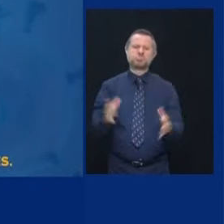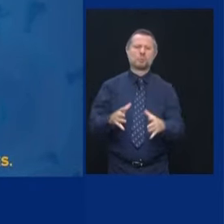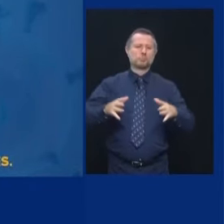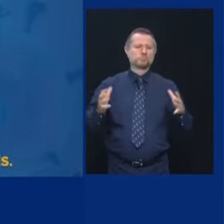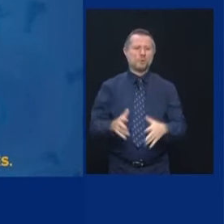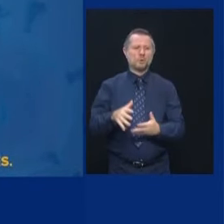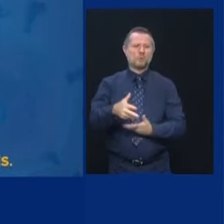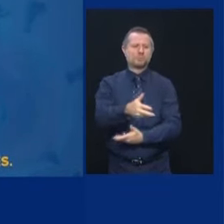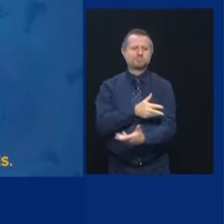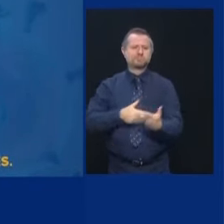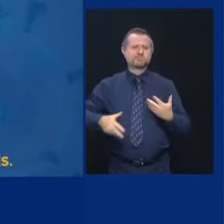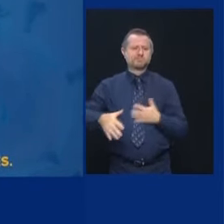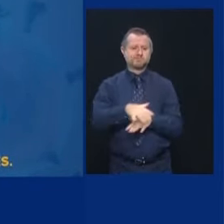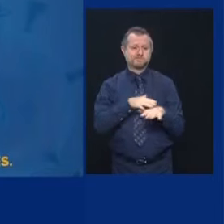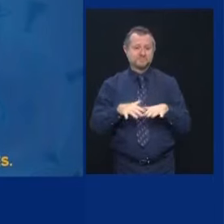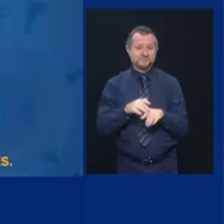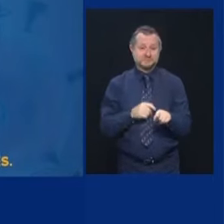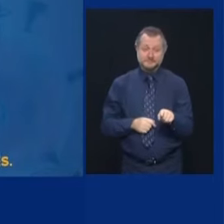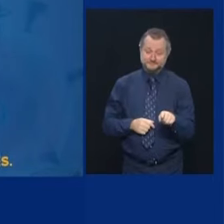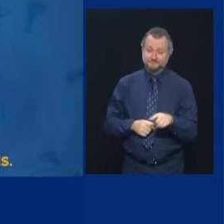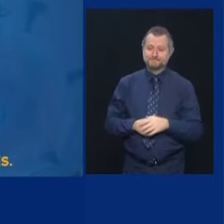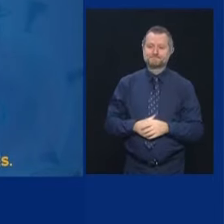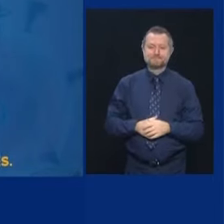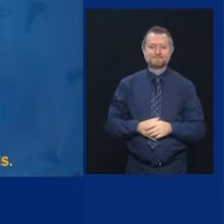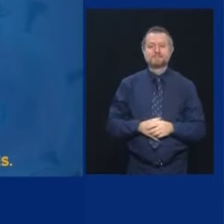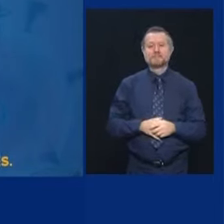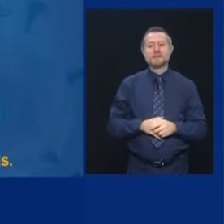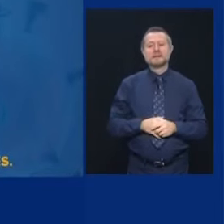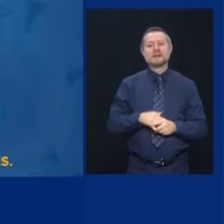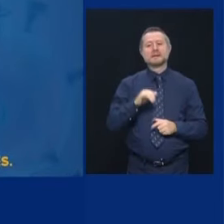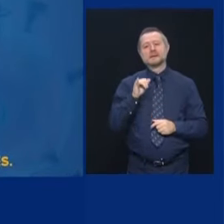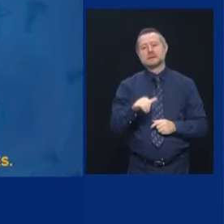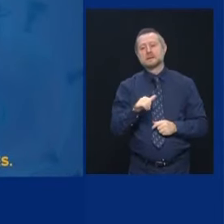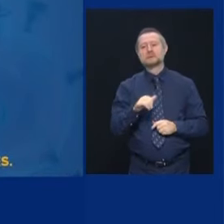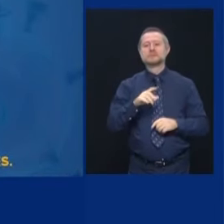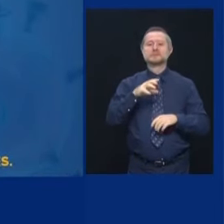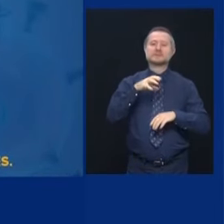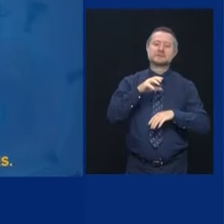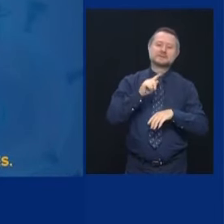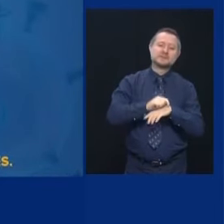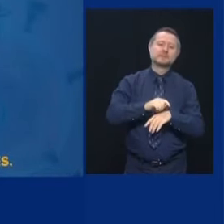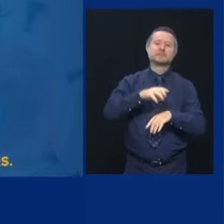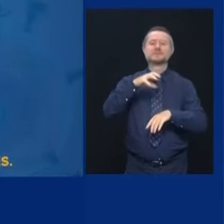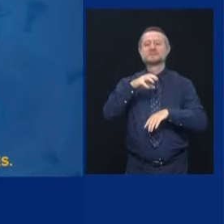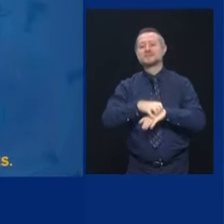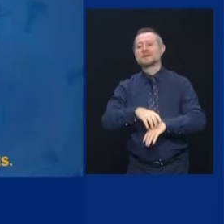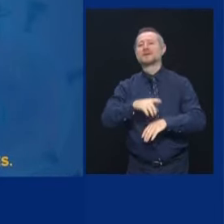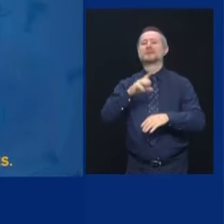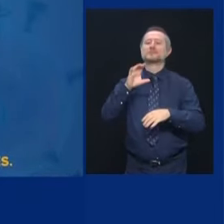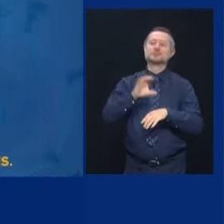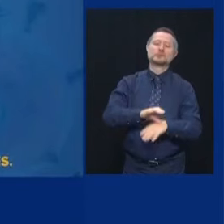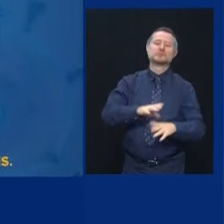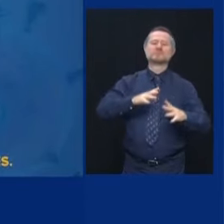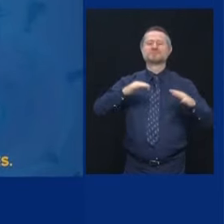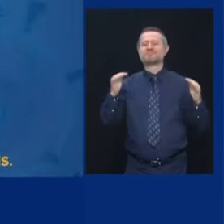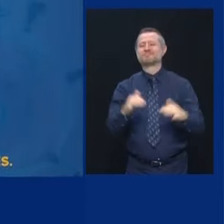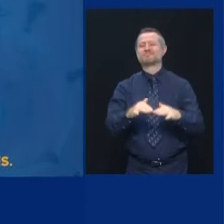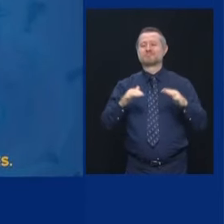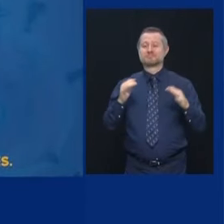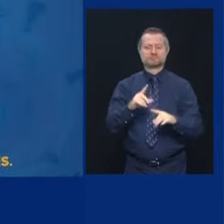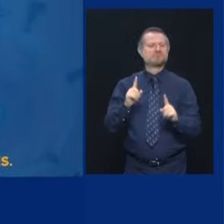concert with religious institutions in these communities for